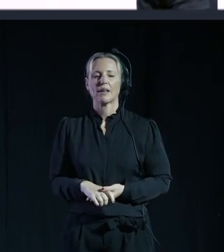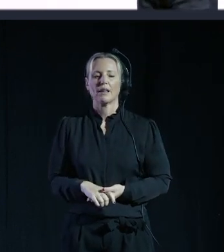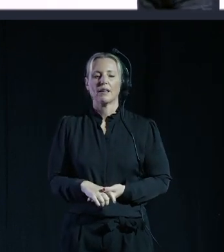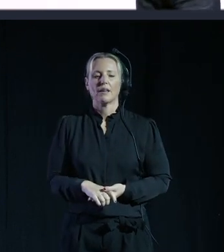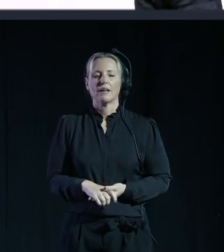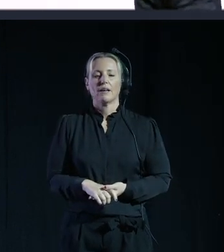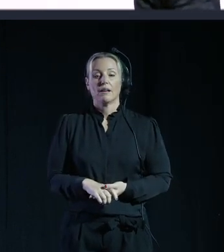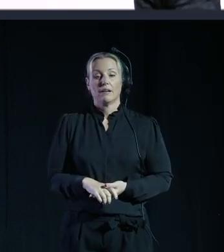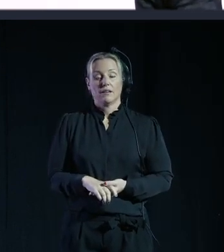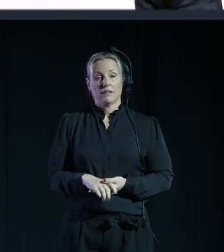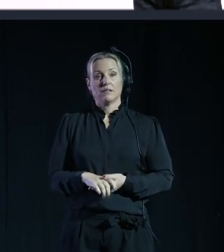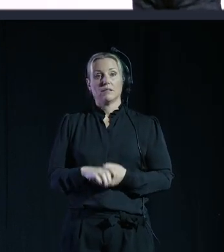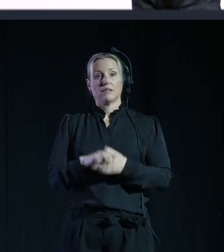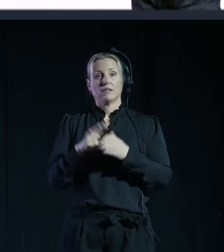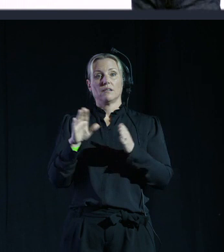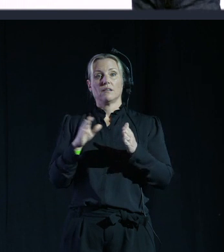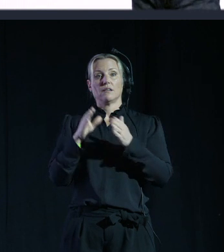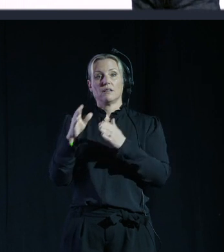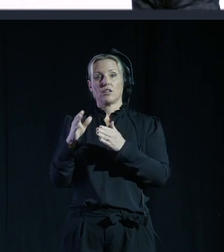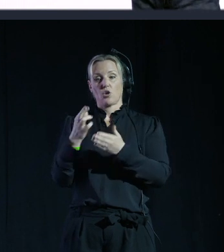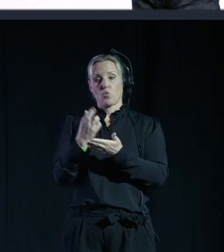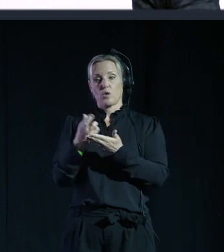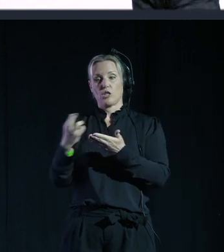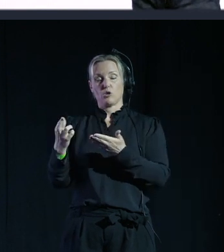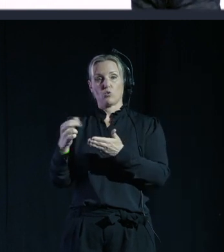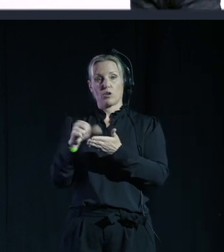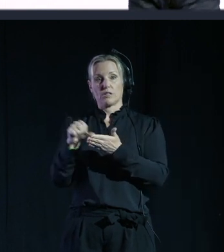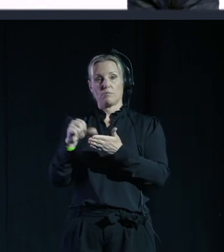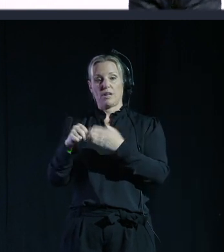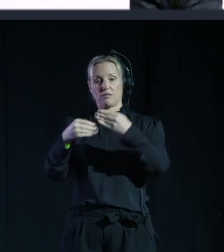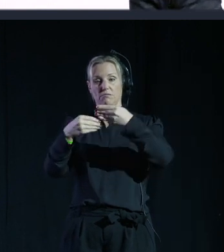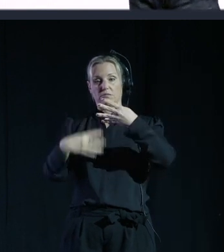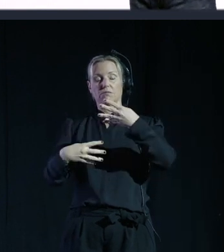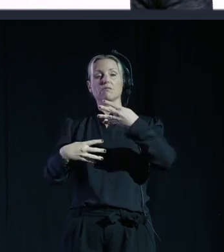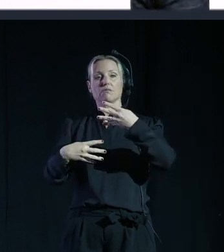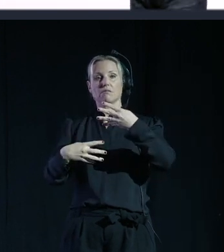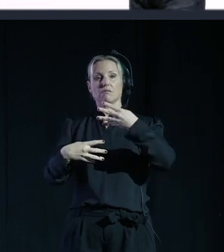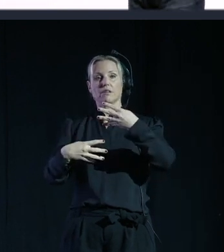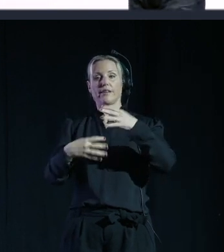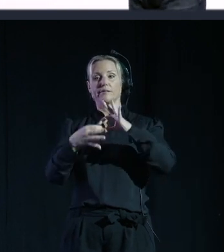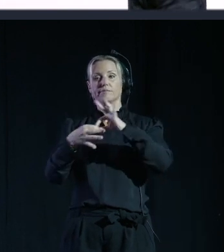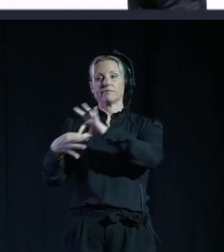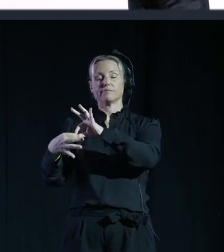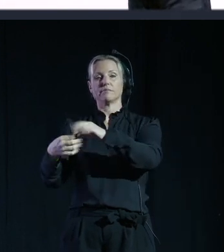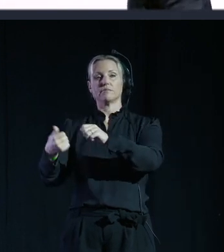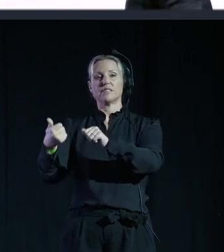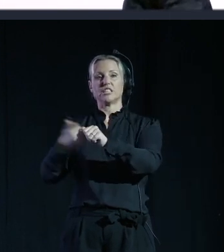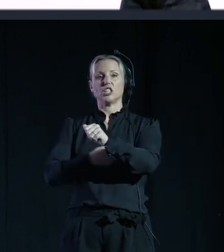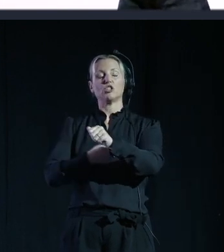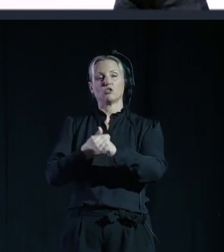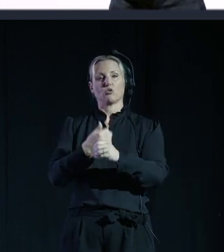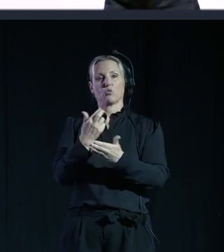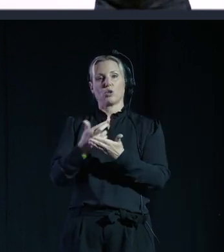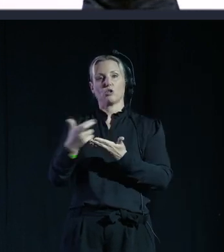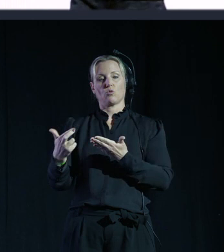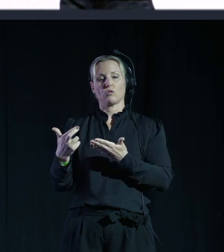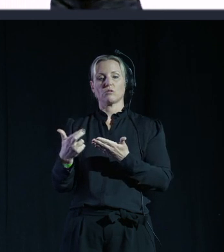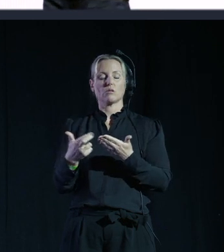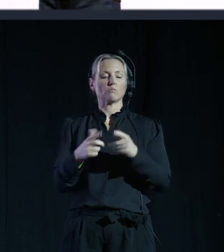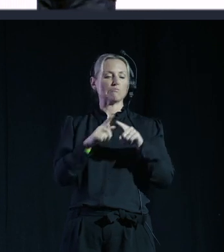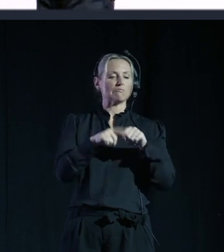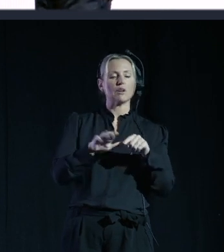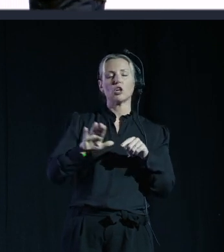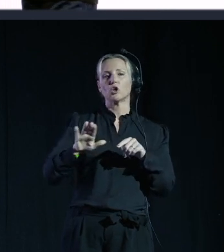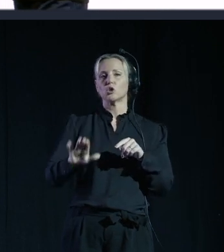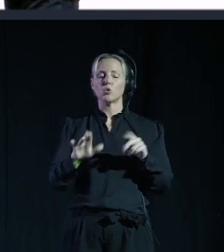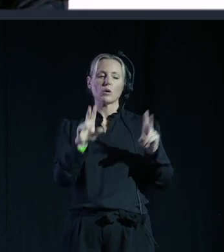These resource pages that the results return, they're specific to each resource. So depending on what you're looking at, you're going to get a lot of